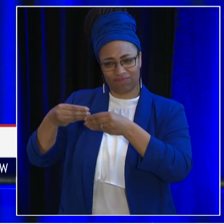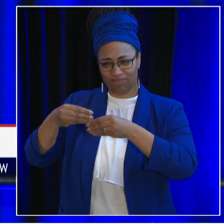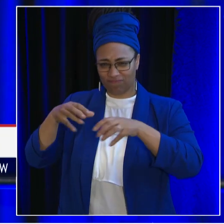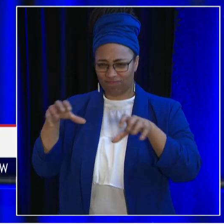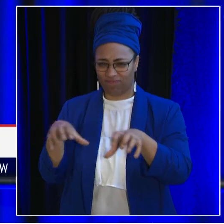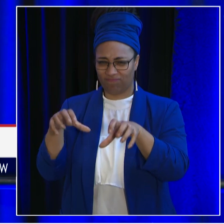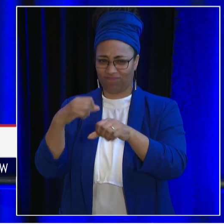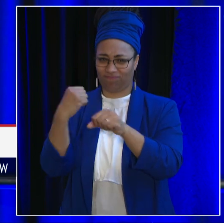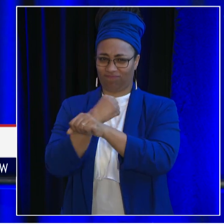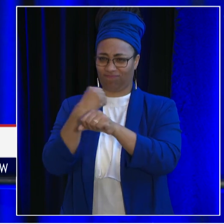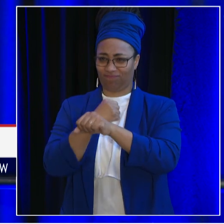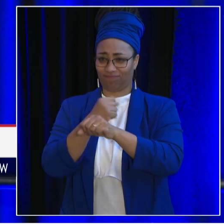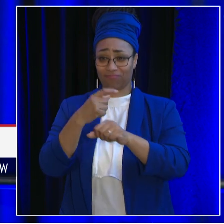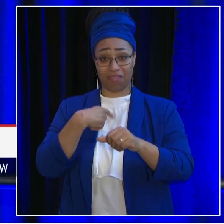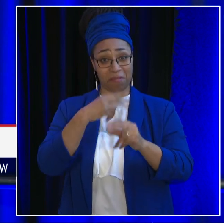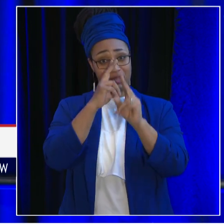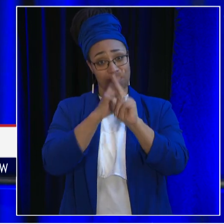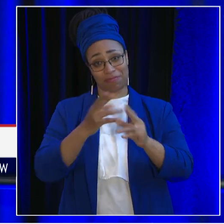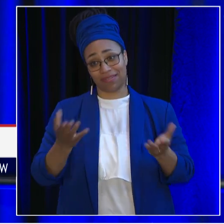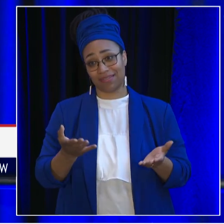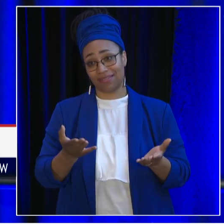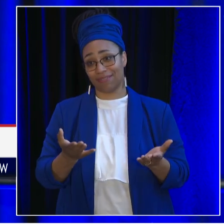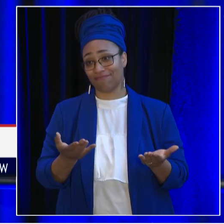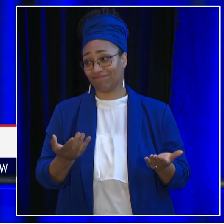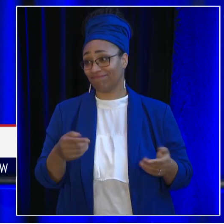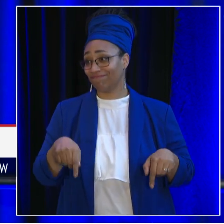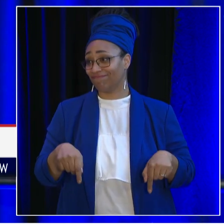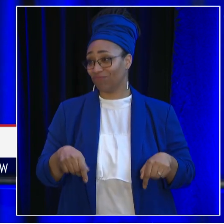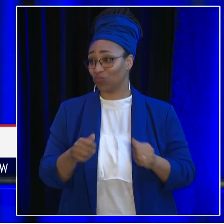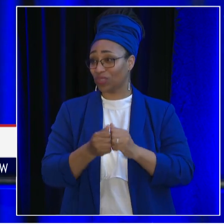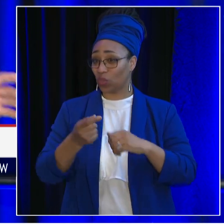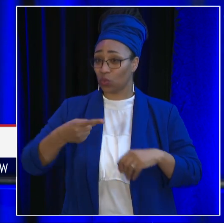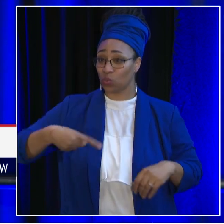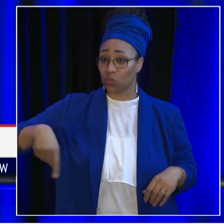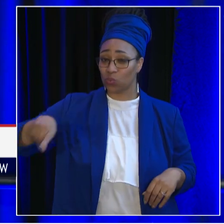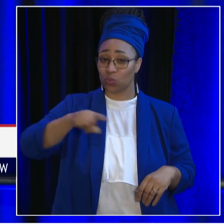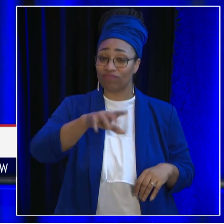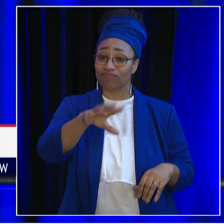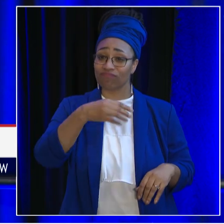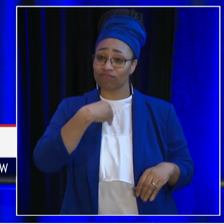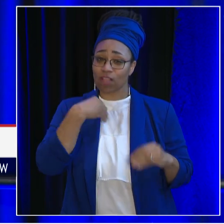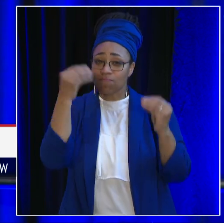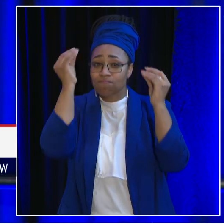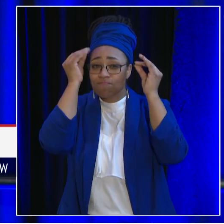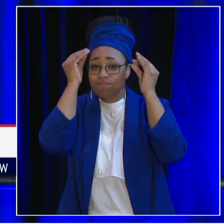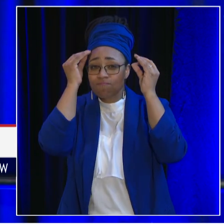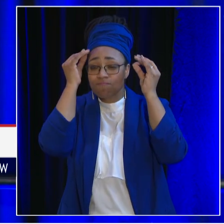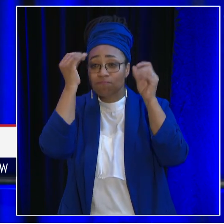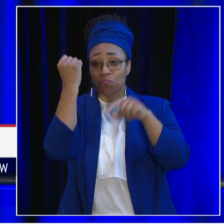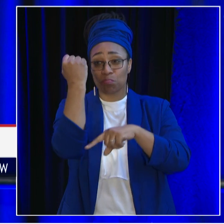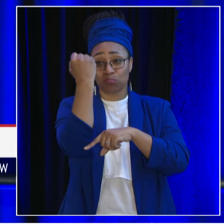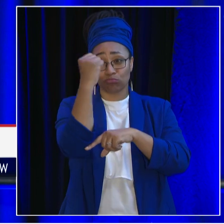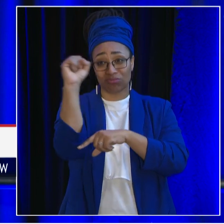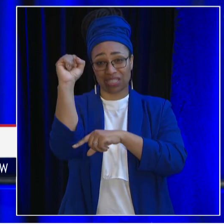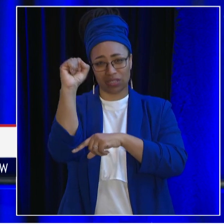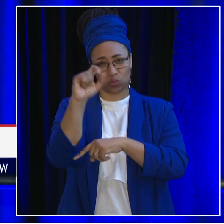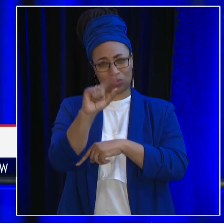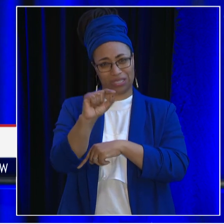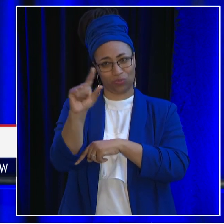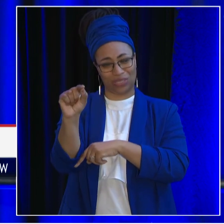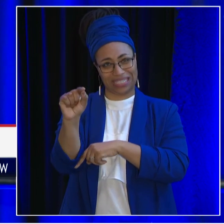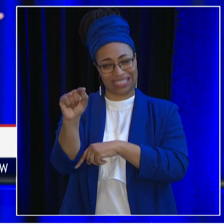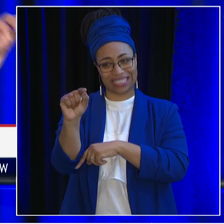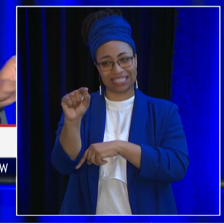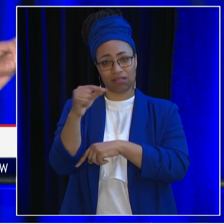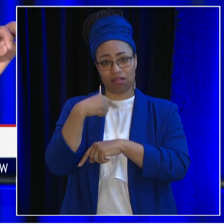morning. You know, I think a lot about the protests that happened in 2020. I think a lot about what